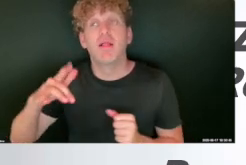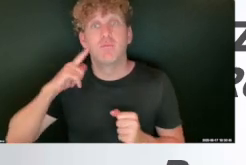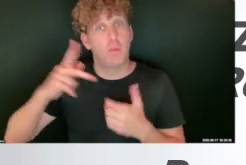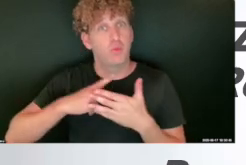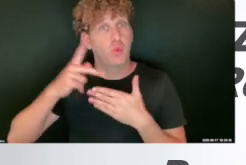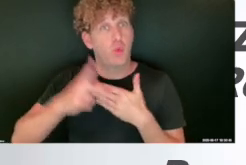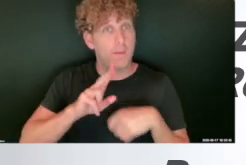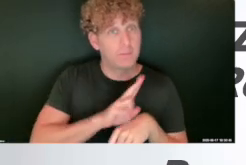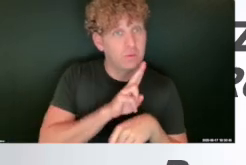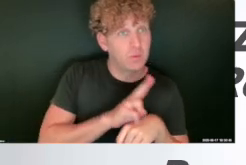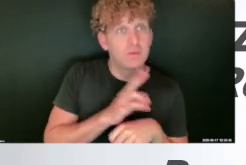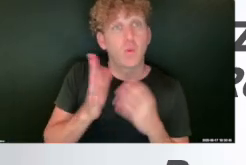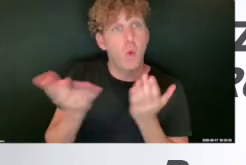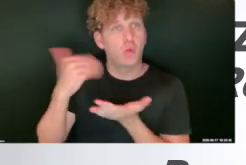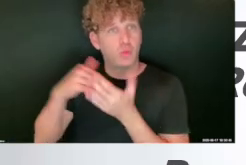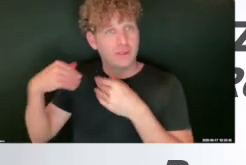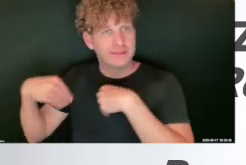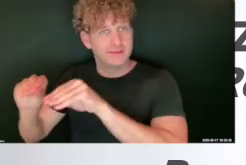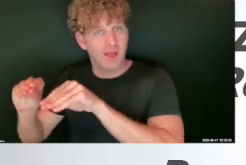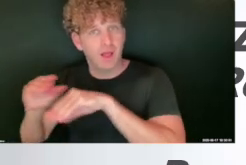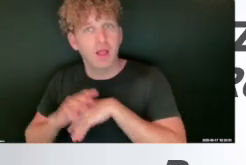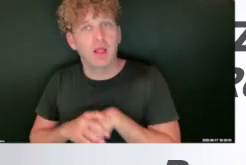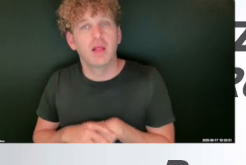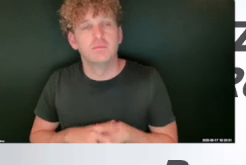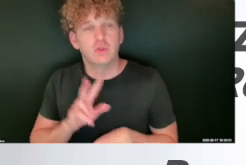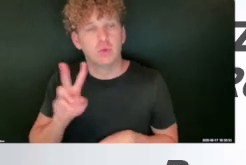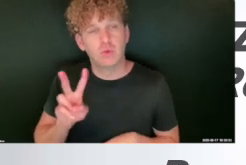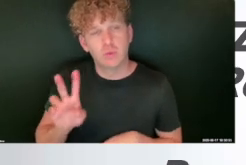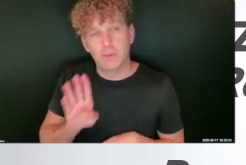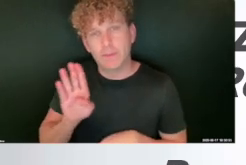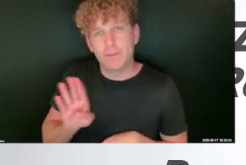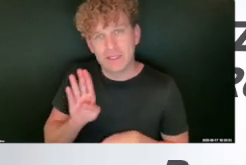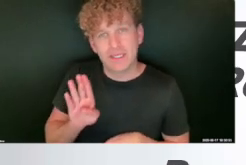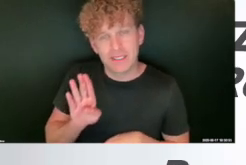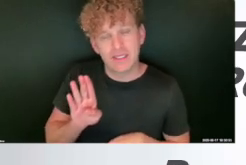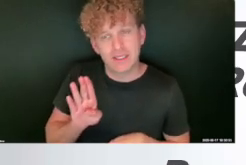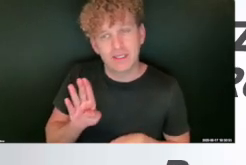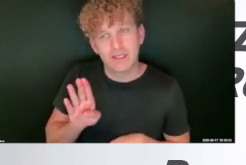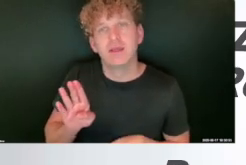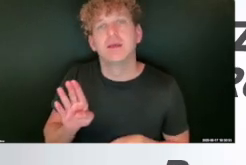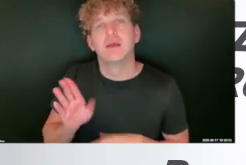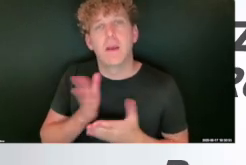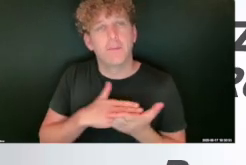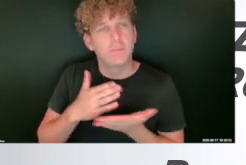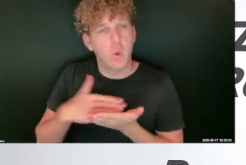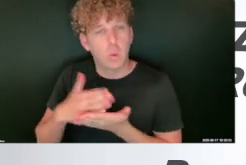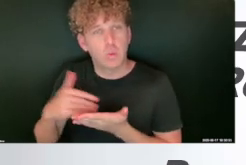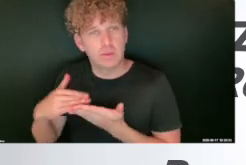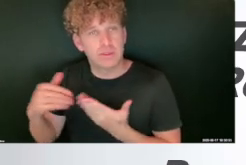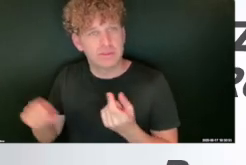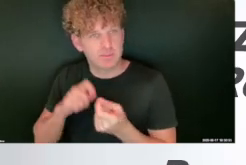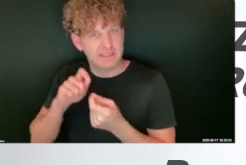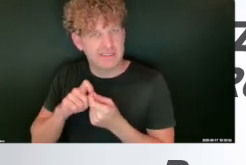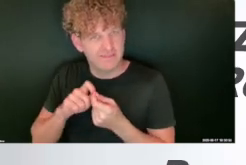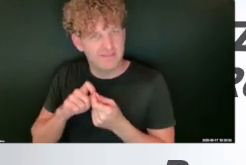other pathways, ensuring responsible end-of-life management within California when possible.